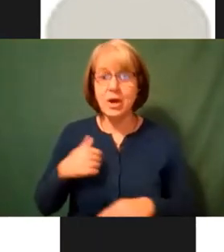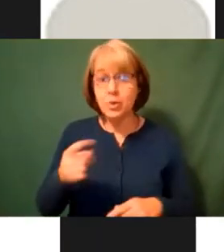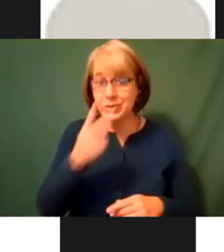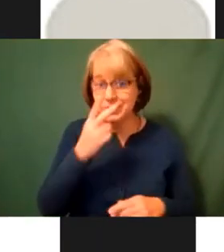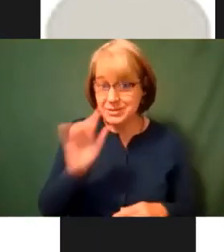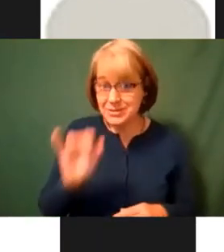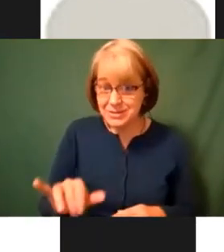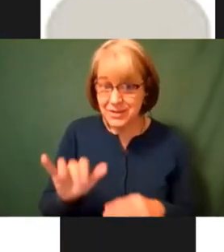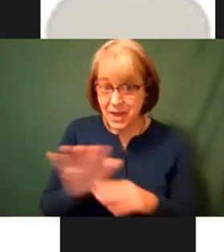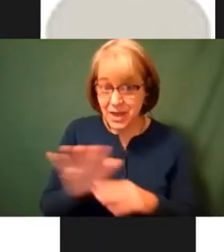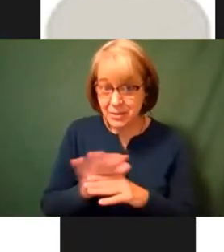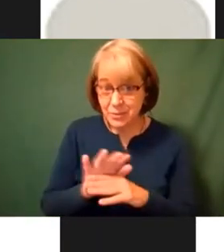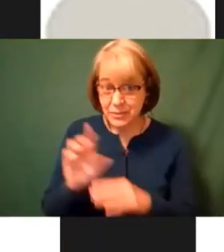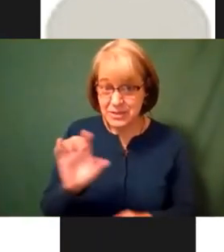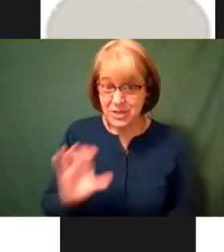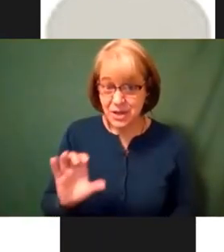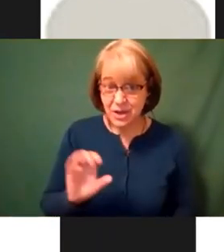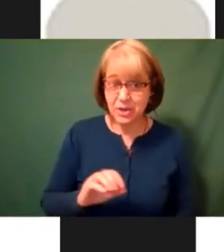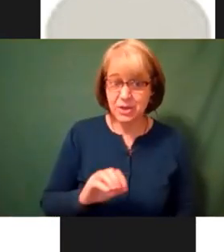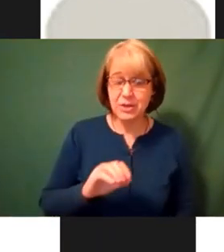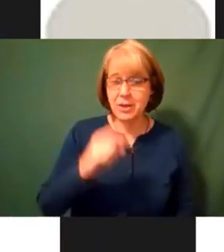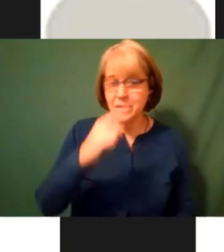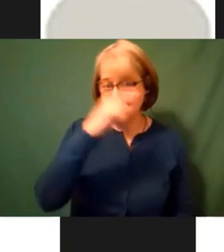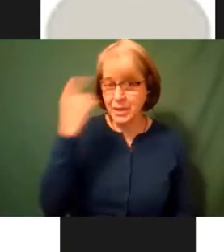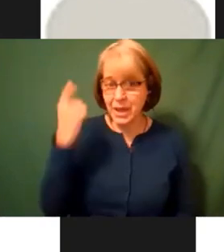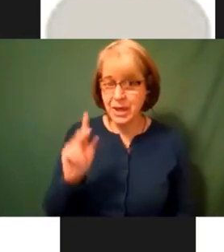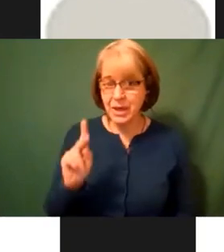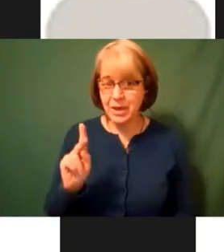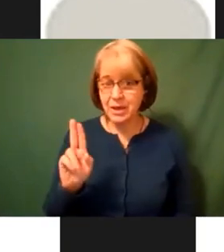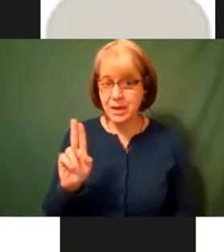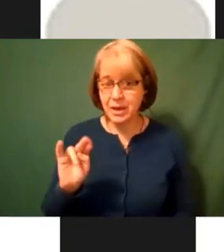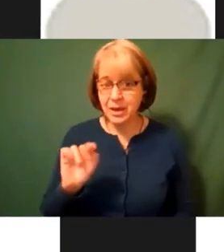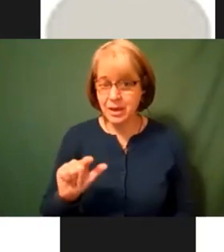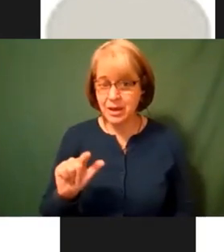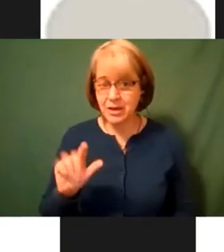amazing about these Black Kung Fu dudes in the 70s. Anyway, I'll put this up.